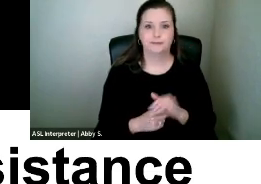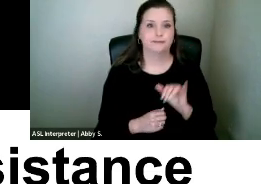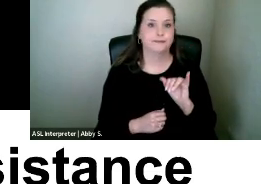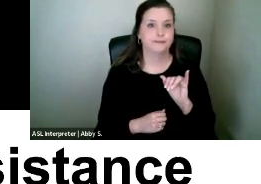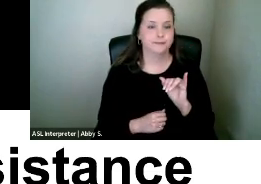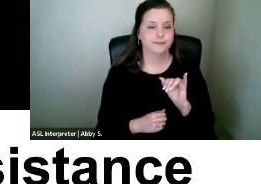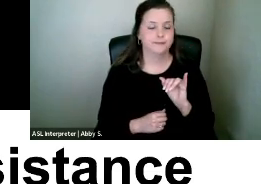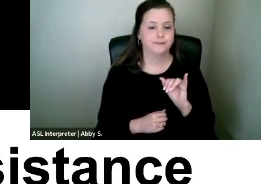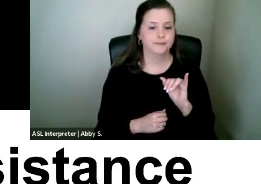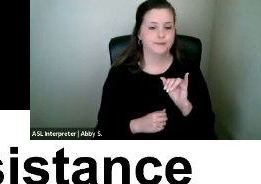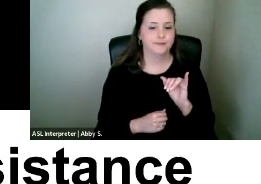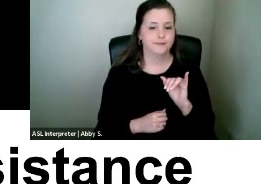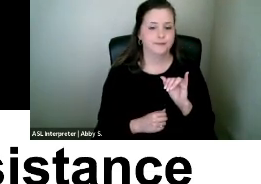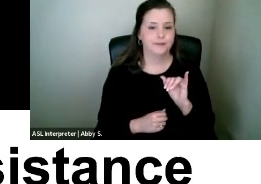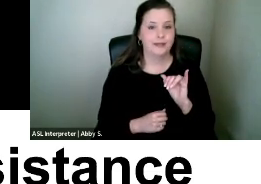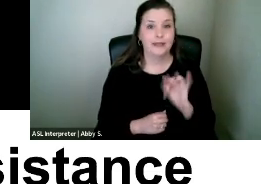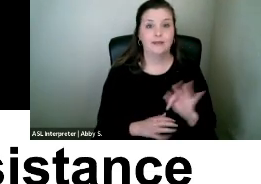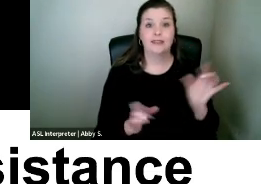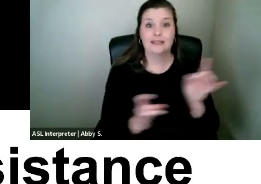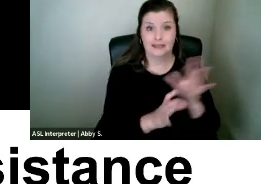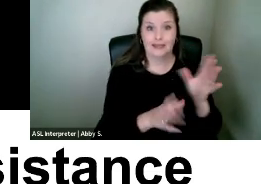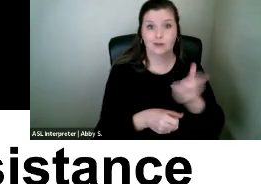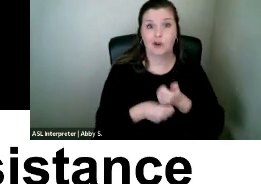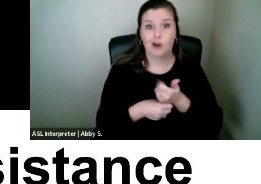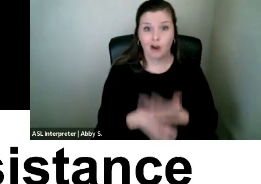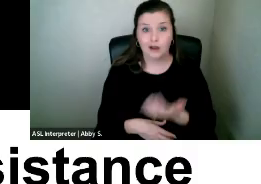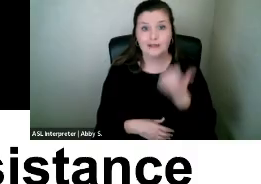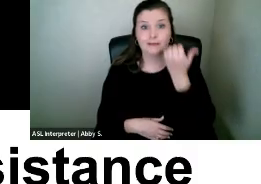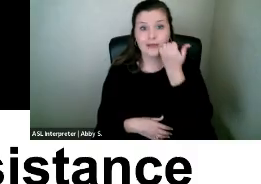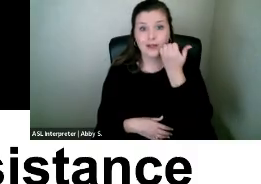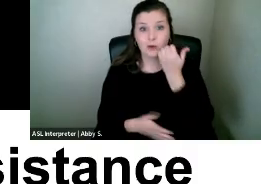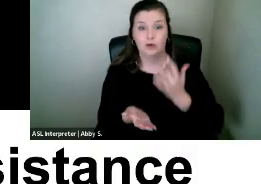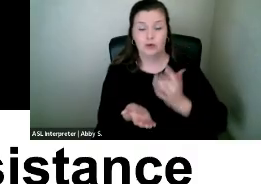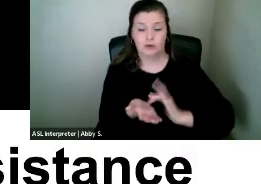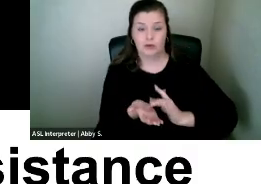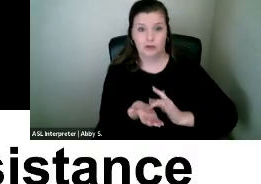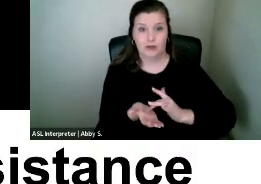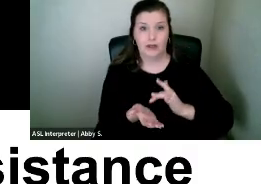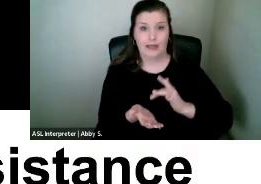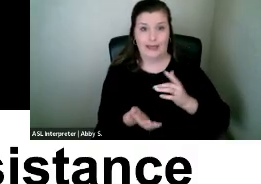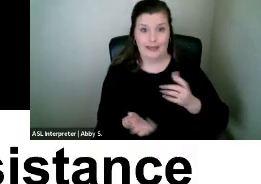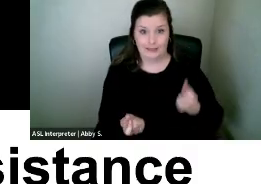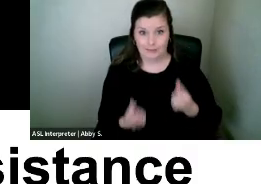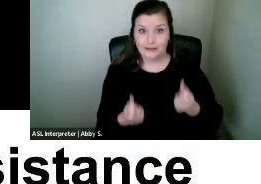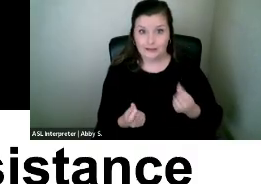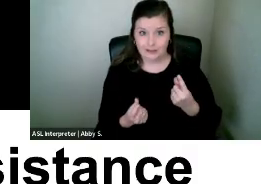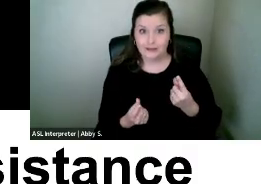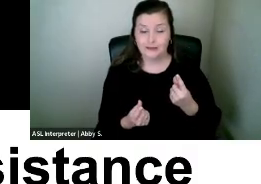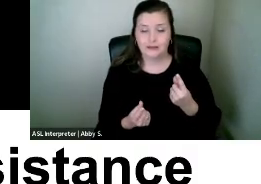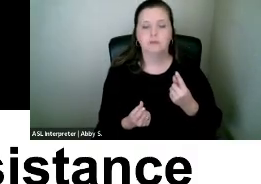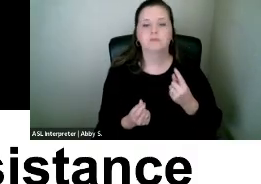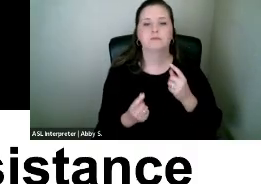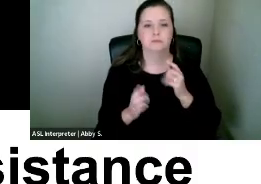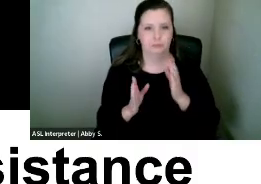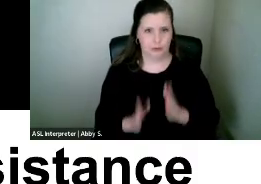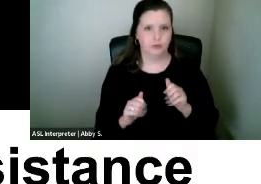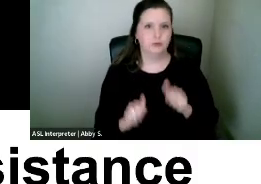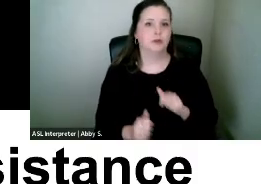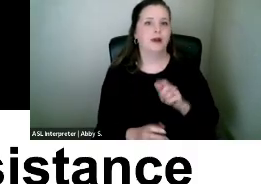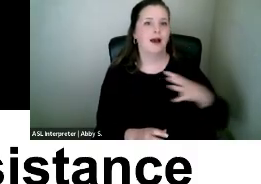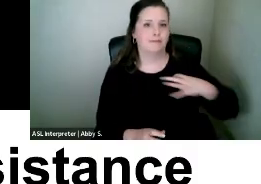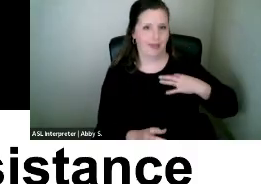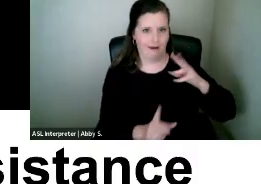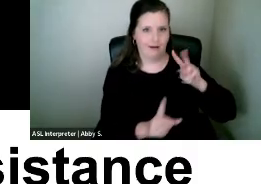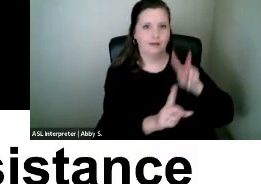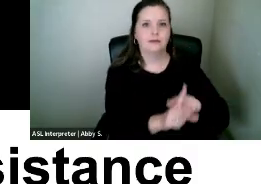any disaster-caused medical or dental expenses, they could apply for this assistance.